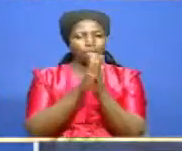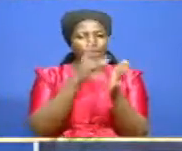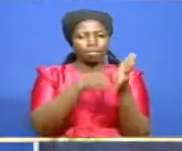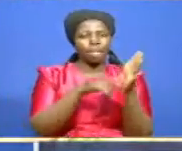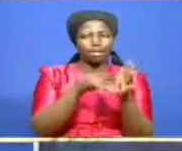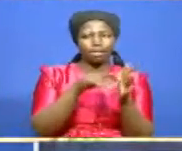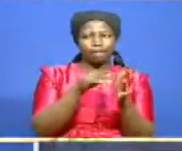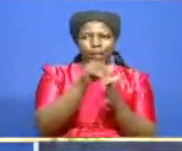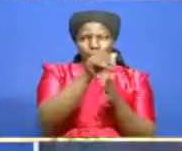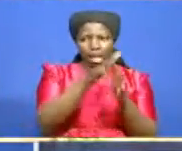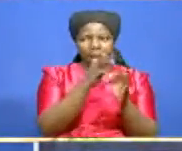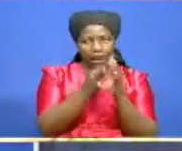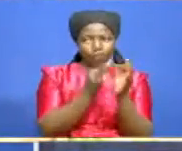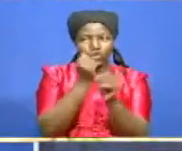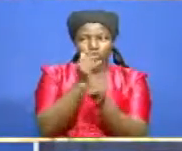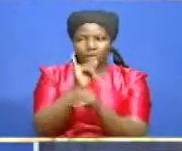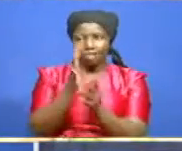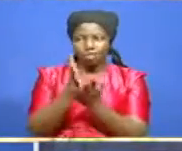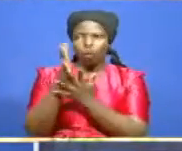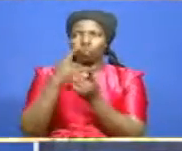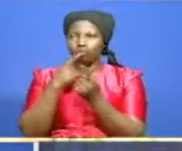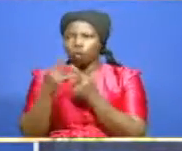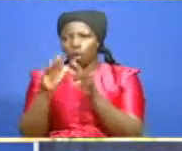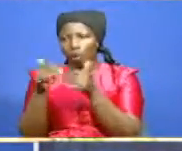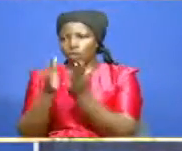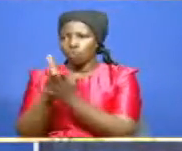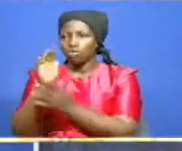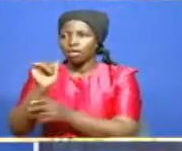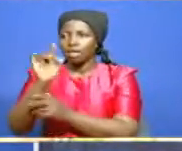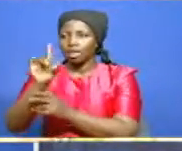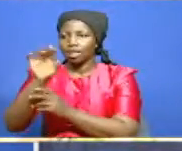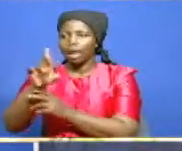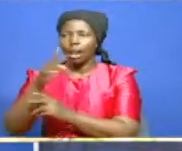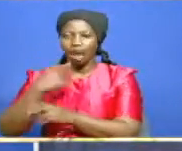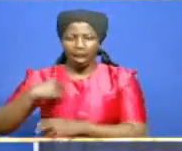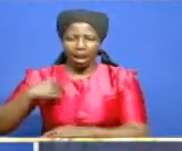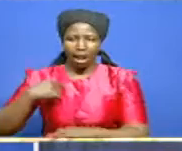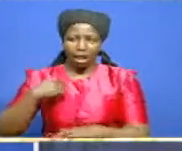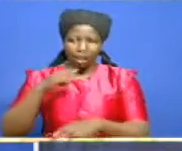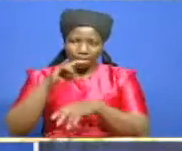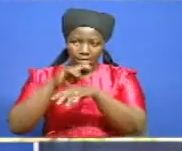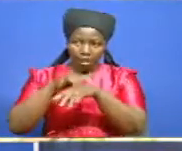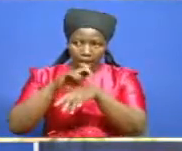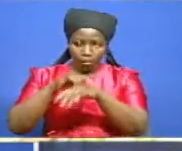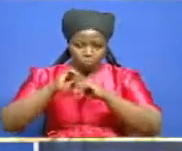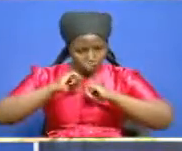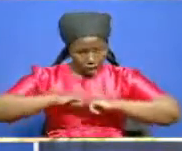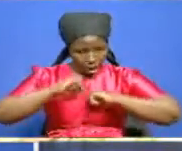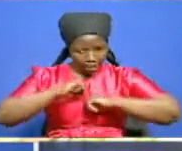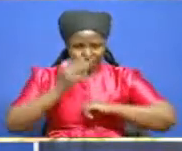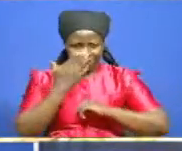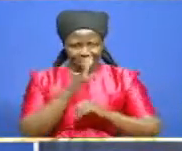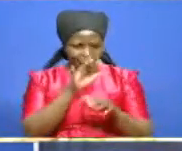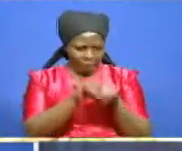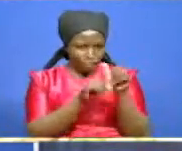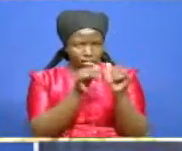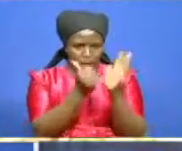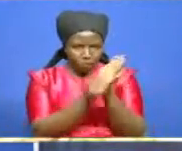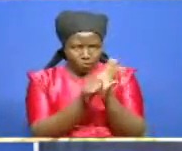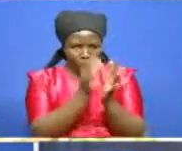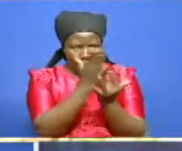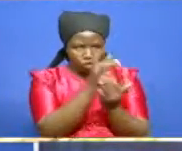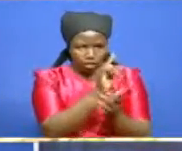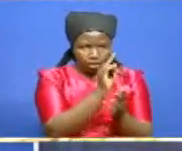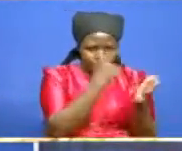through mediation or through the ADR, once you reach that agreement on whatever the dispute there is between a